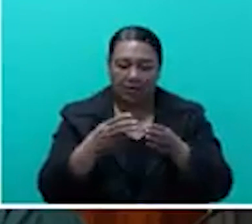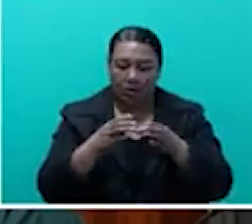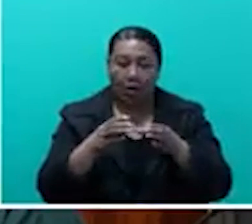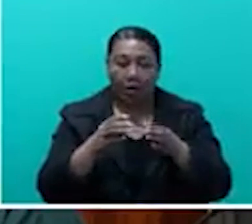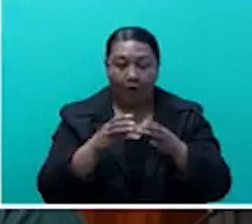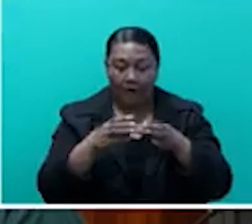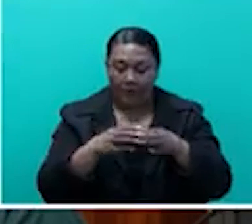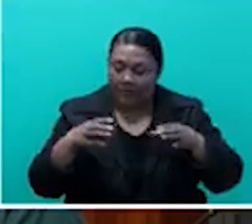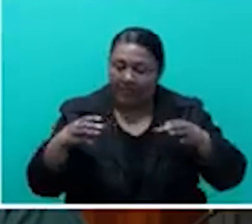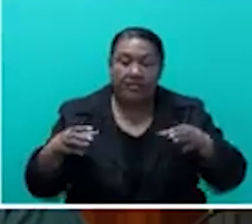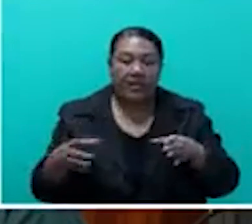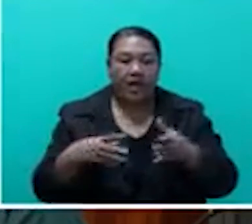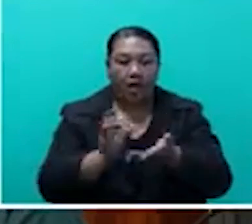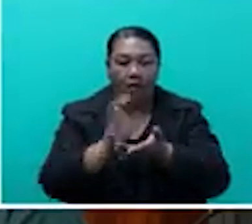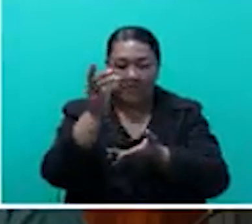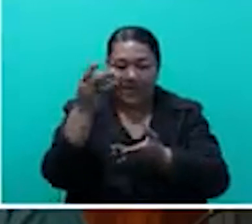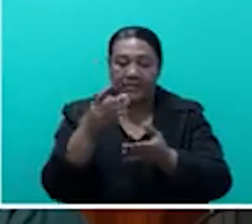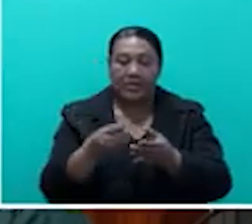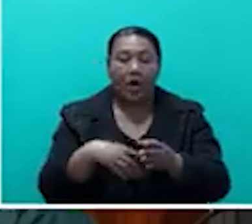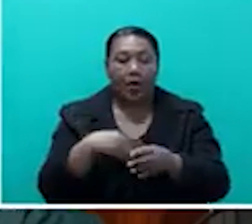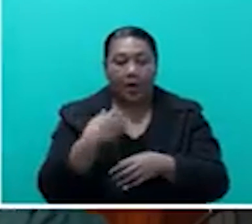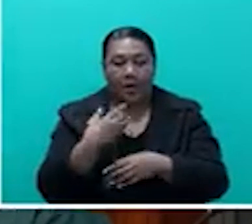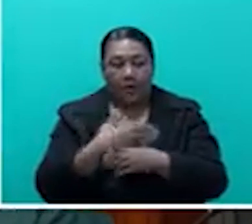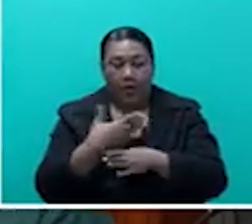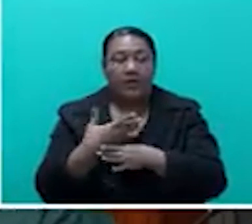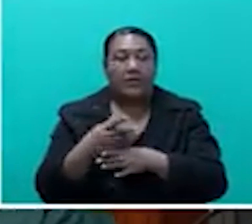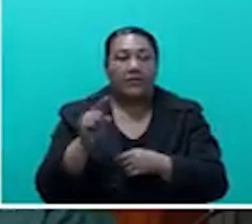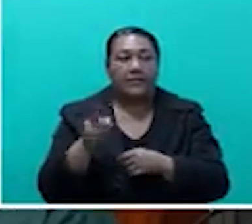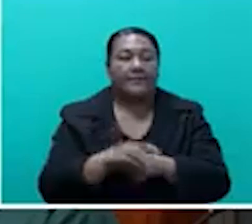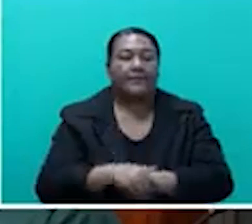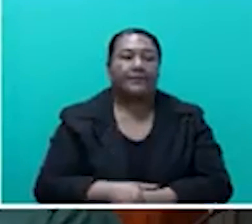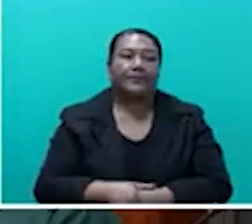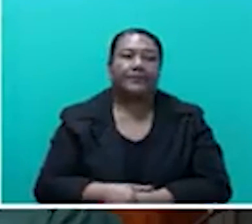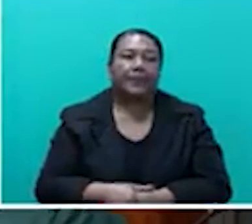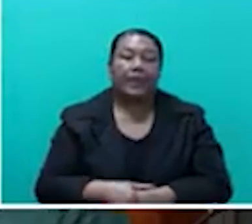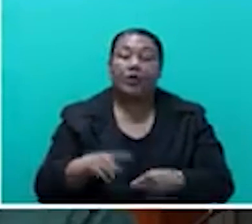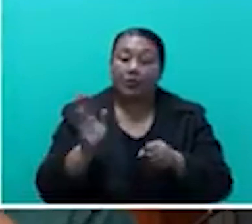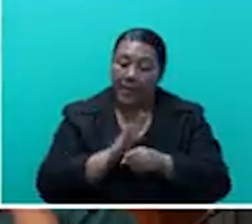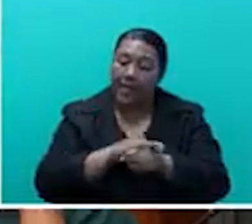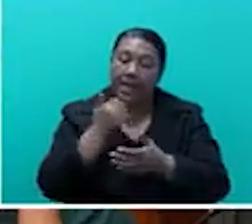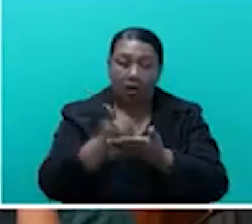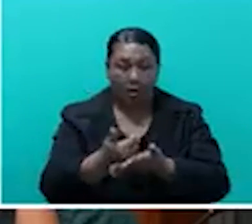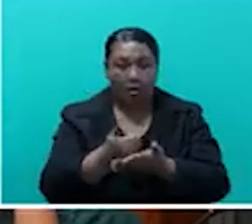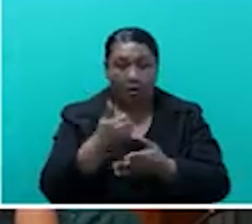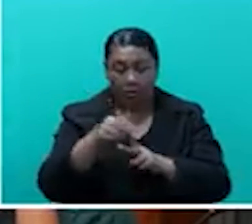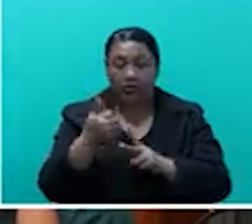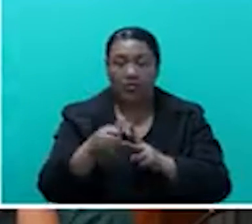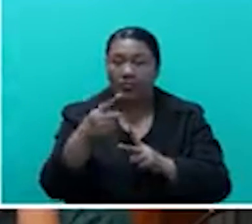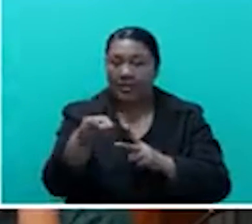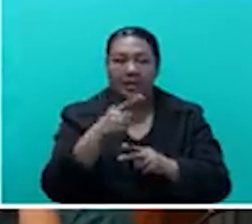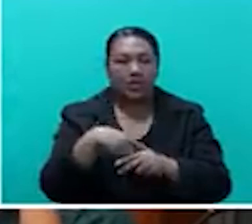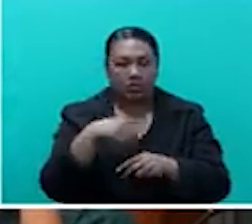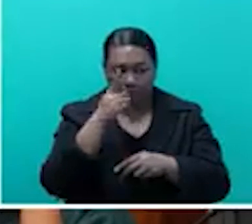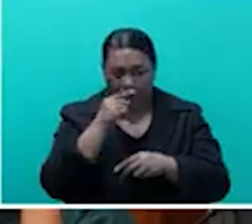Federation. And this initiative will allow graduates to be job creators. Mr. Speaker, sir, the coalition government